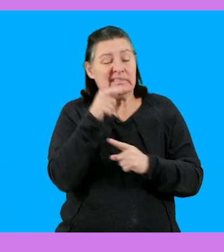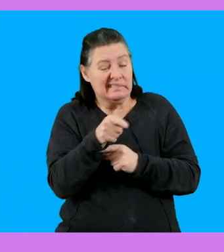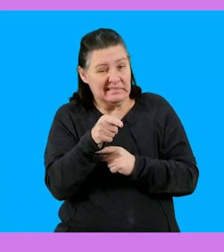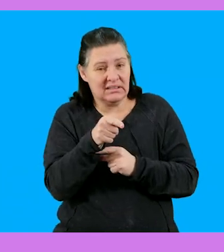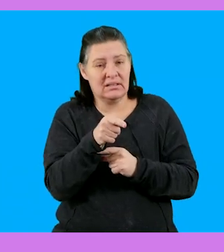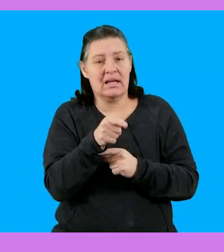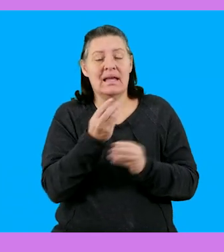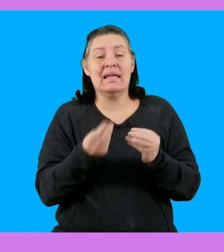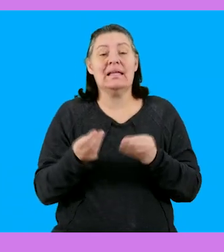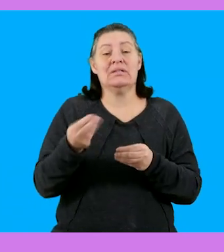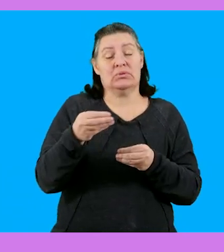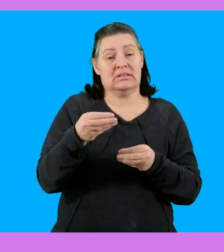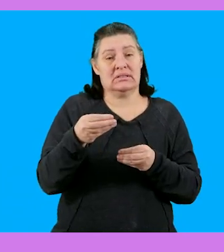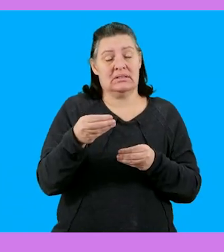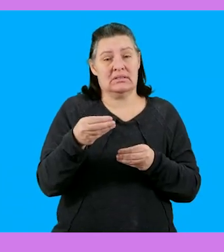is interest,